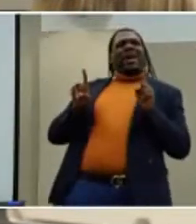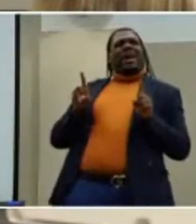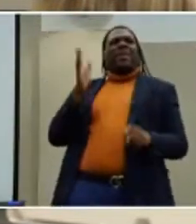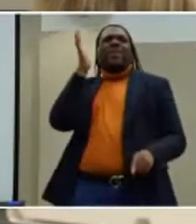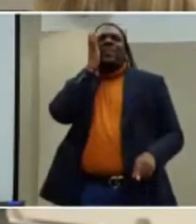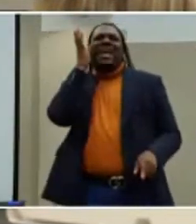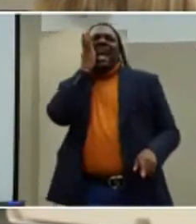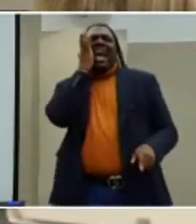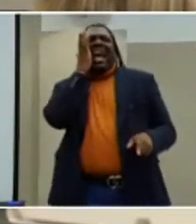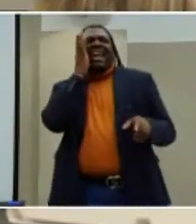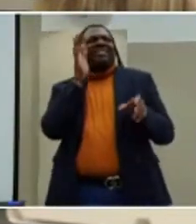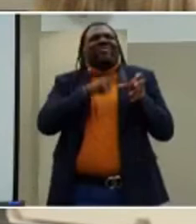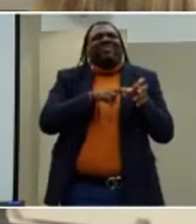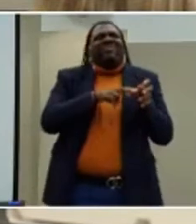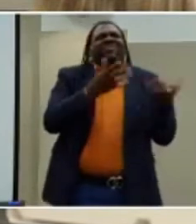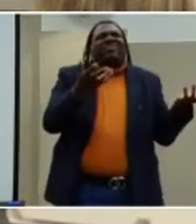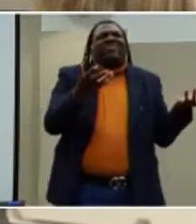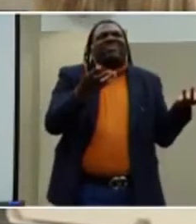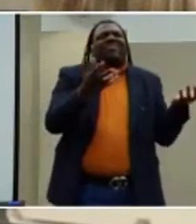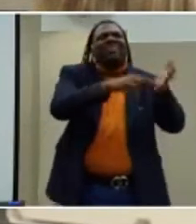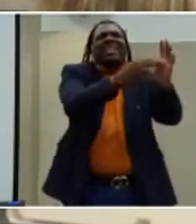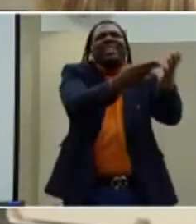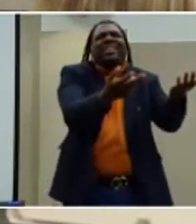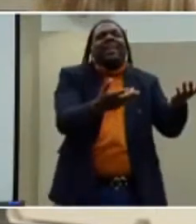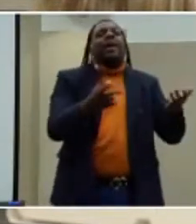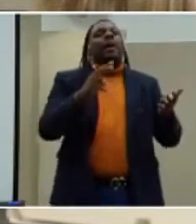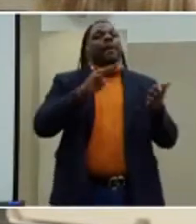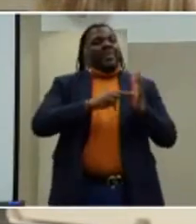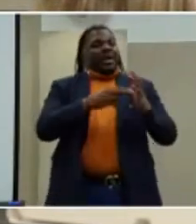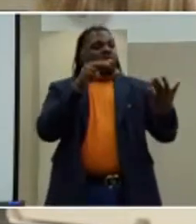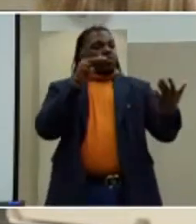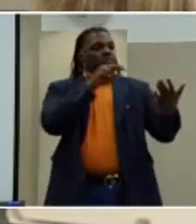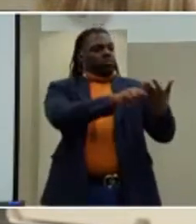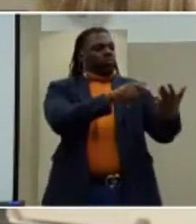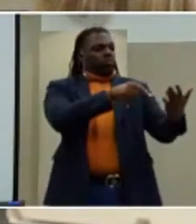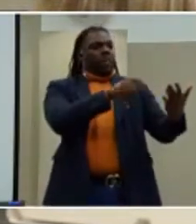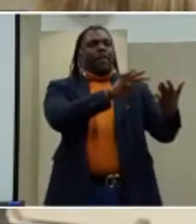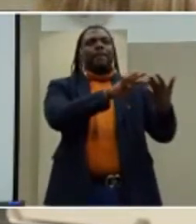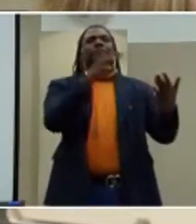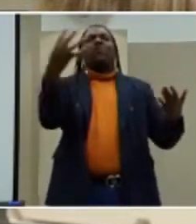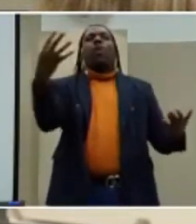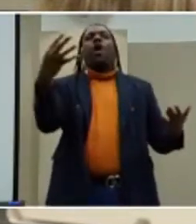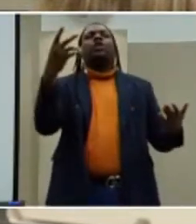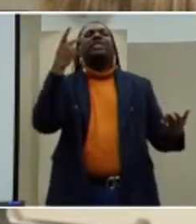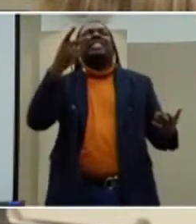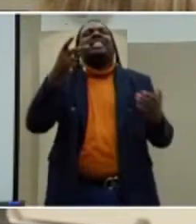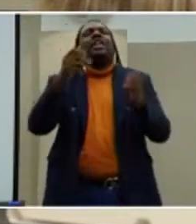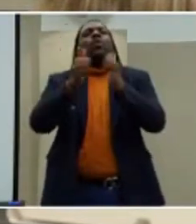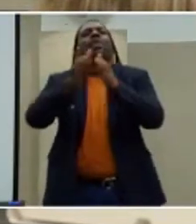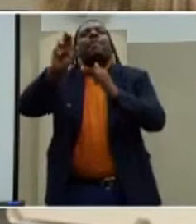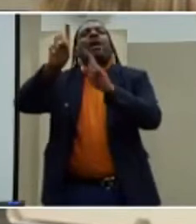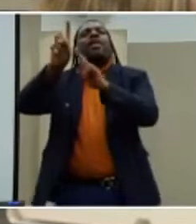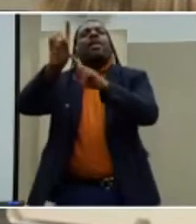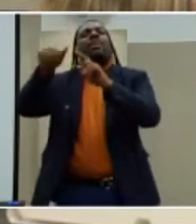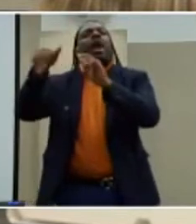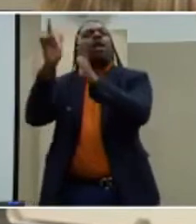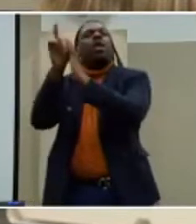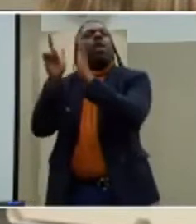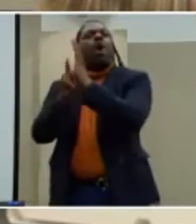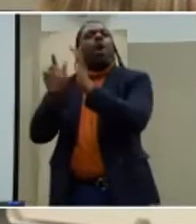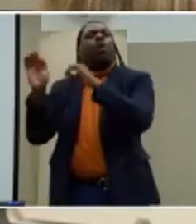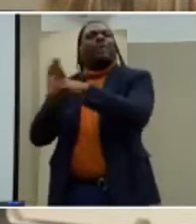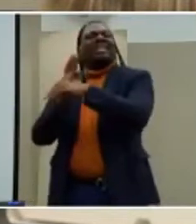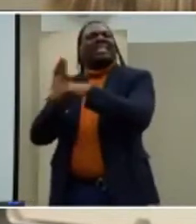useless. If you notice it in page 4, you'll see what we've done in Maryland. The state law in Maryland,